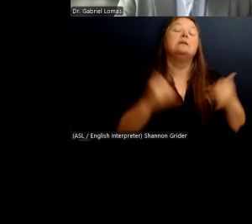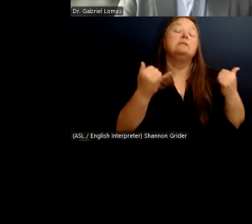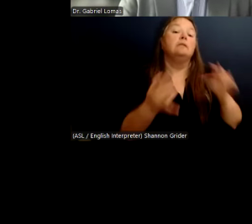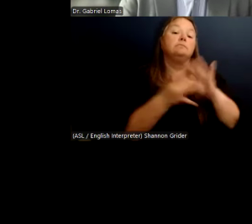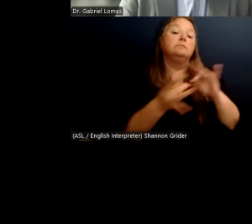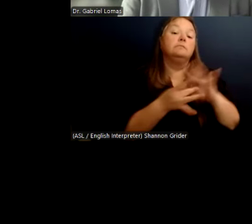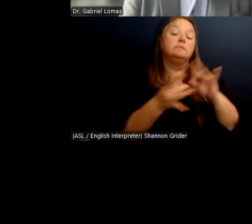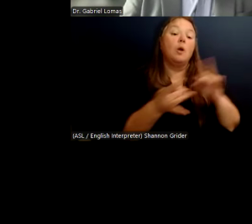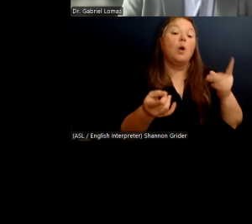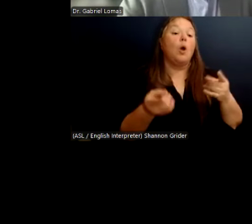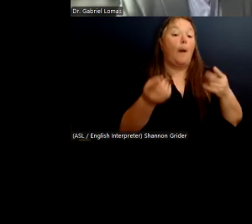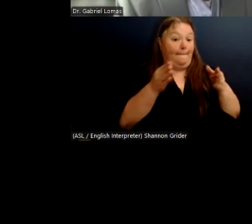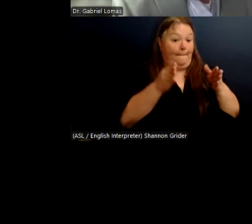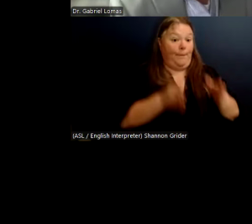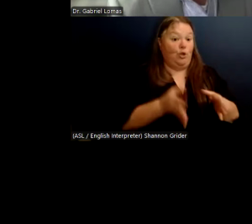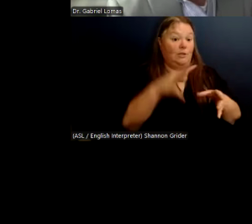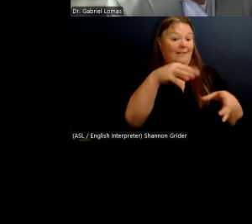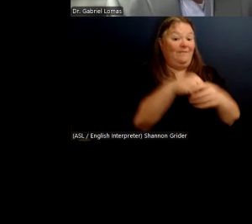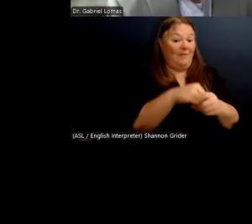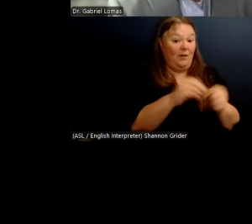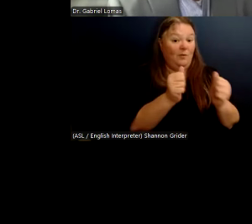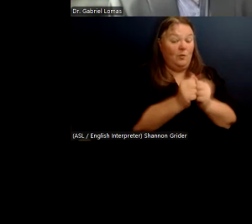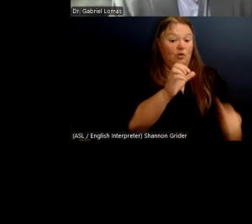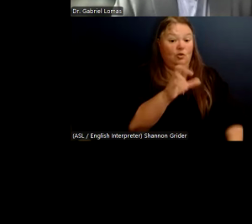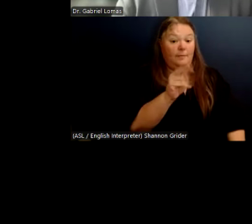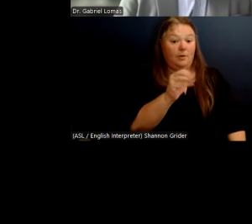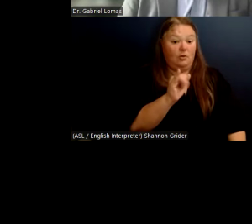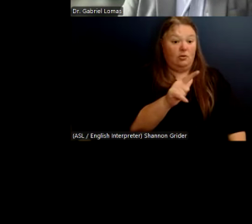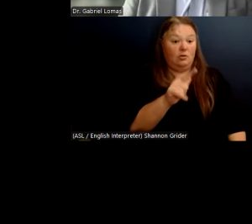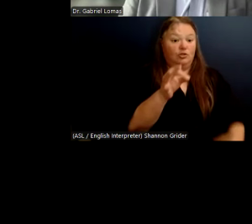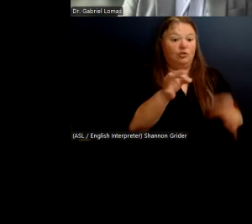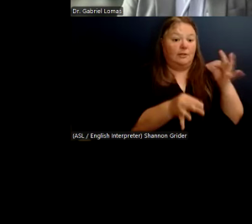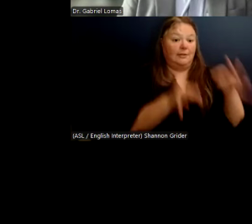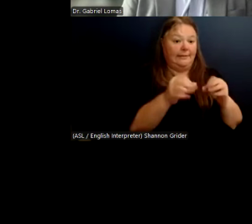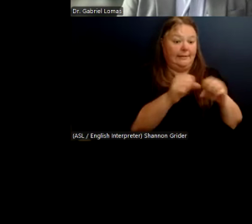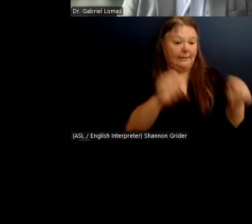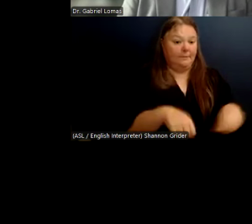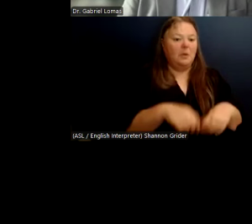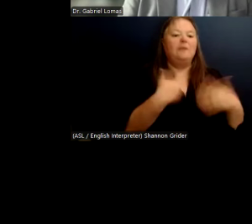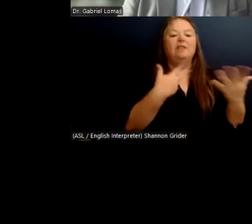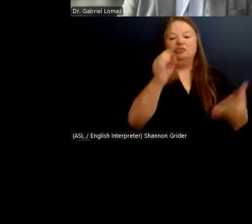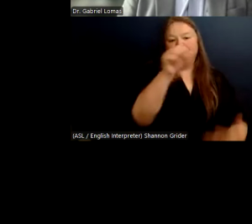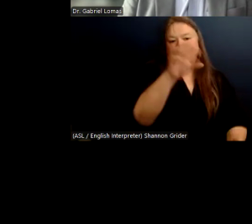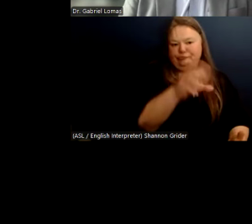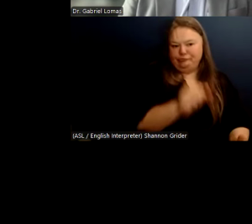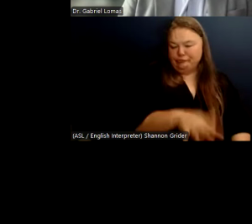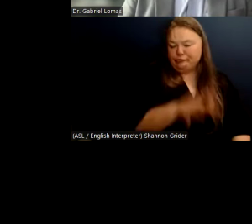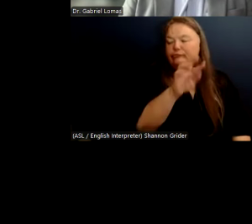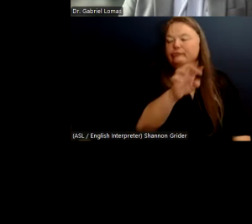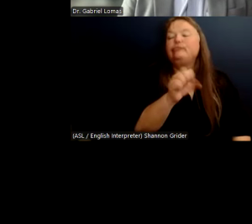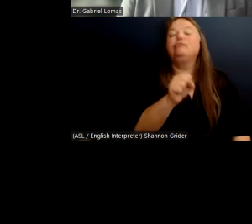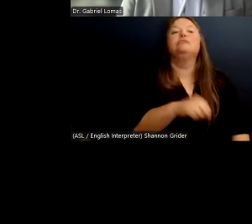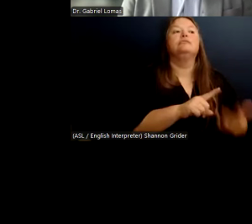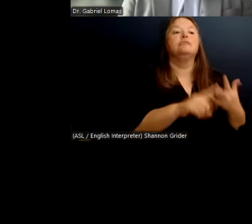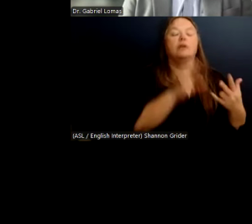when a person is involved in the criminal justice system. We've talked about some cases. We've talked a lot about some of the